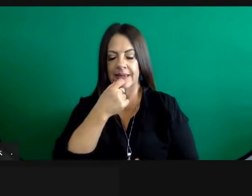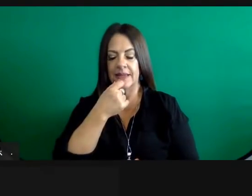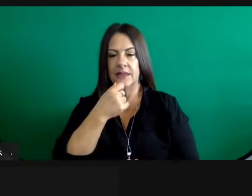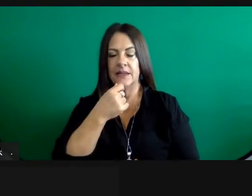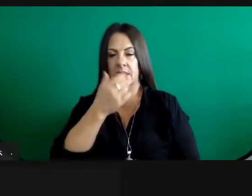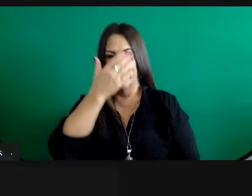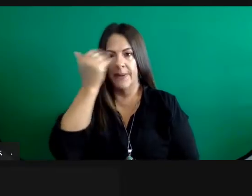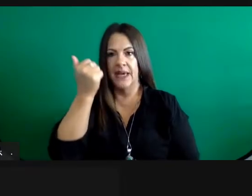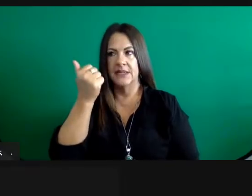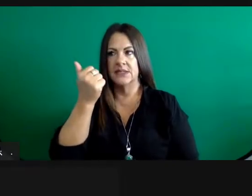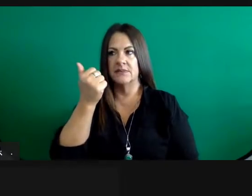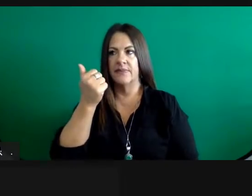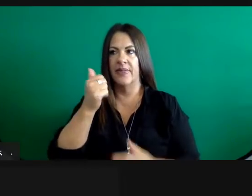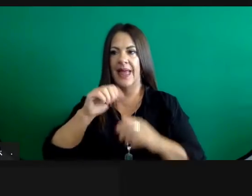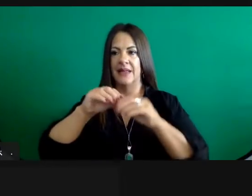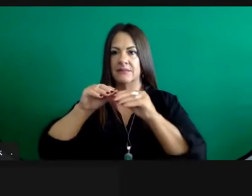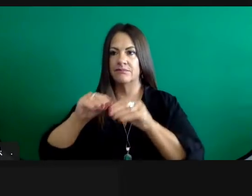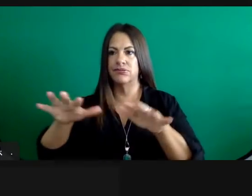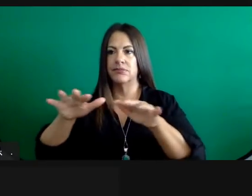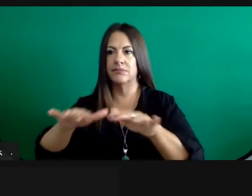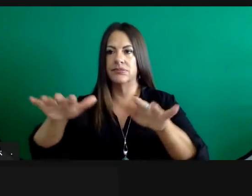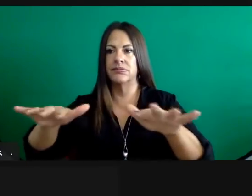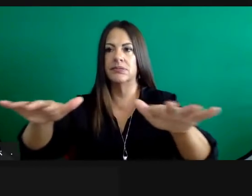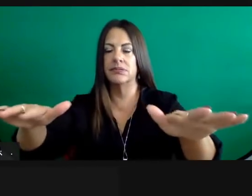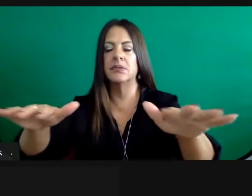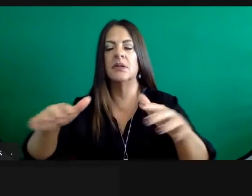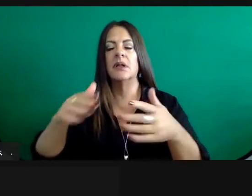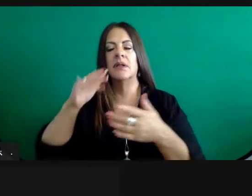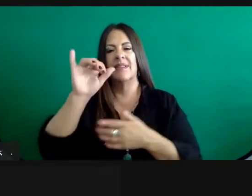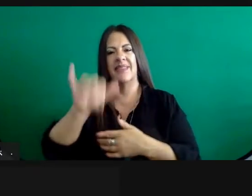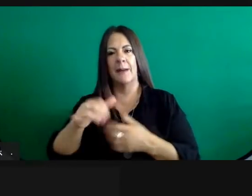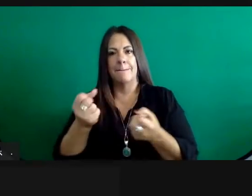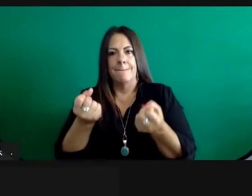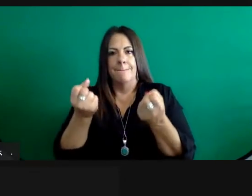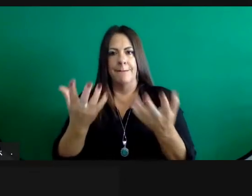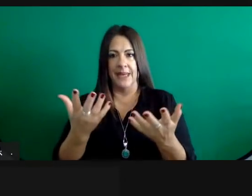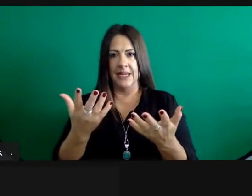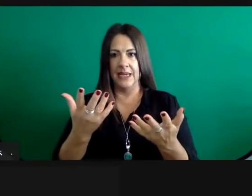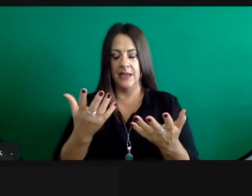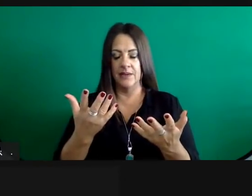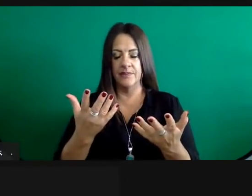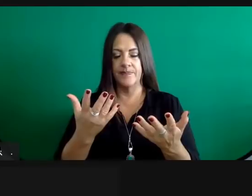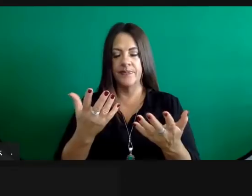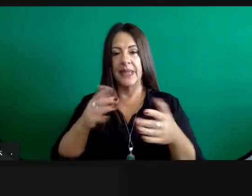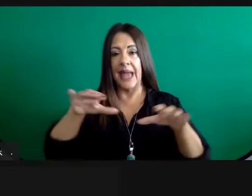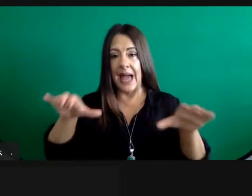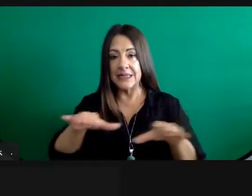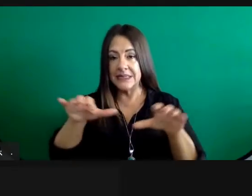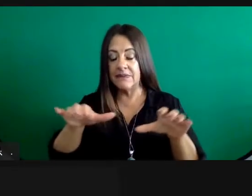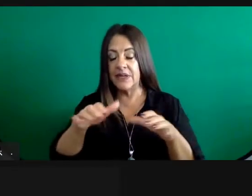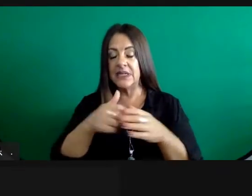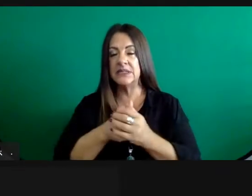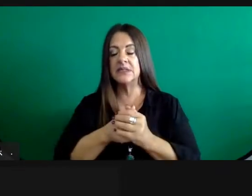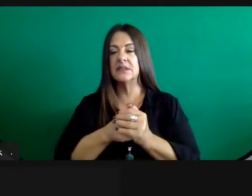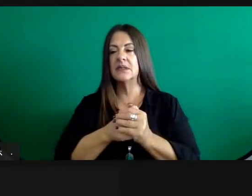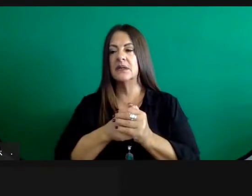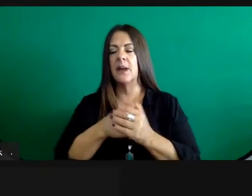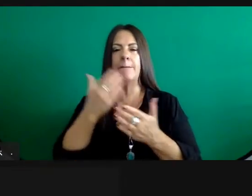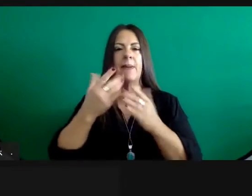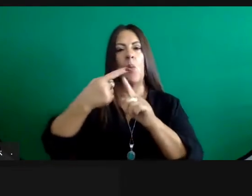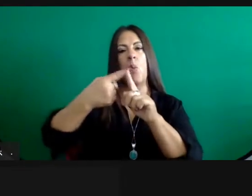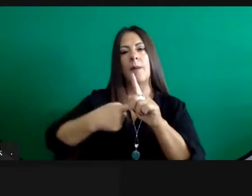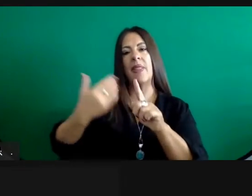of community transmission, I think so many activities that maybe a month ago